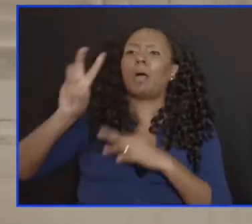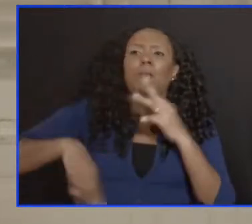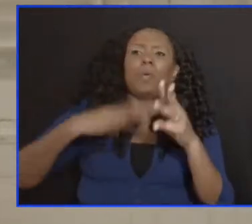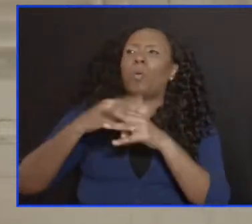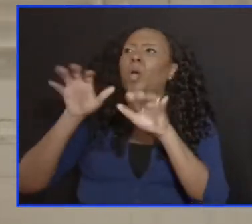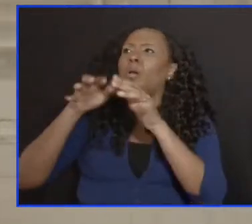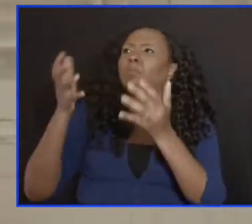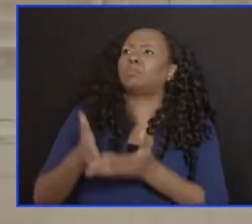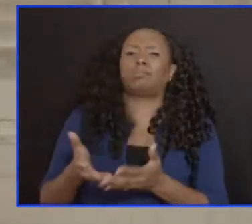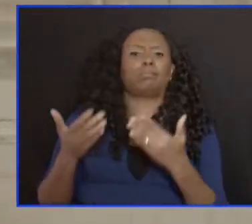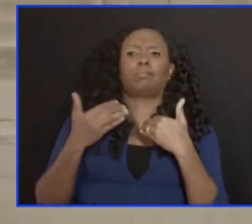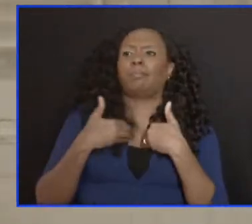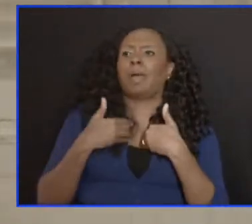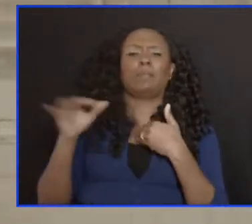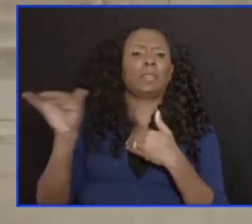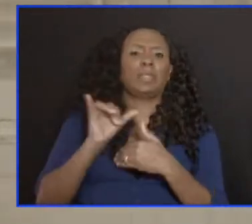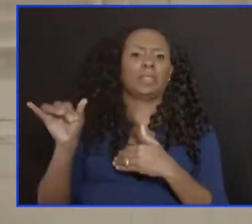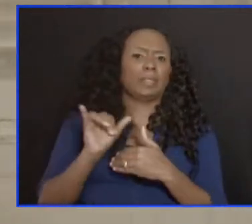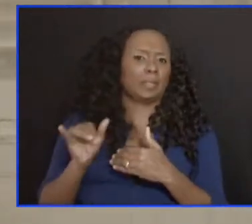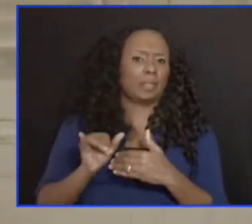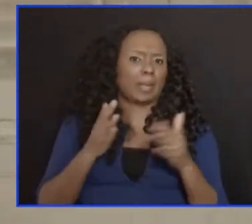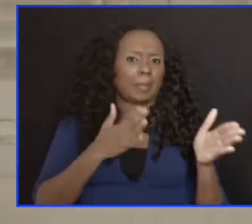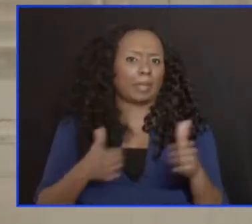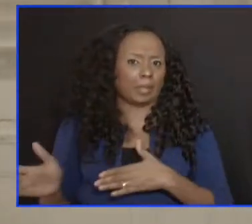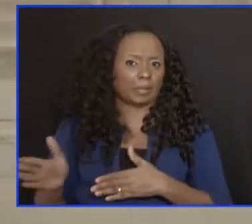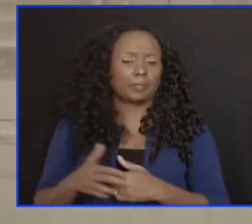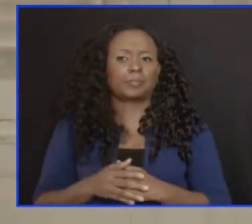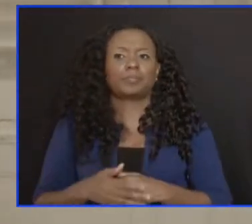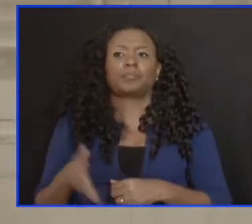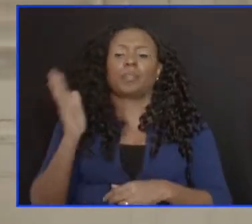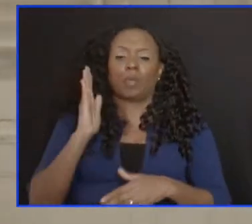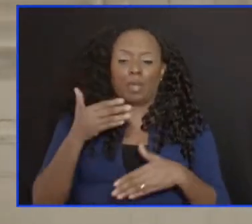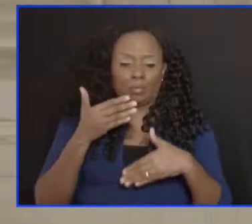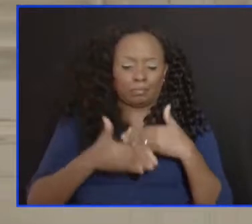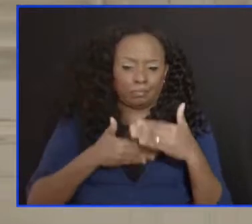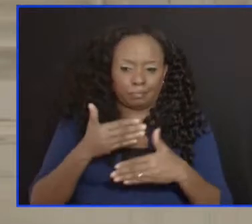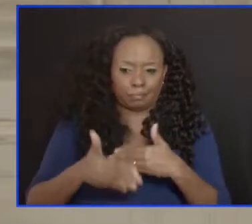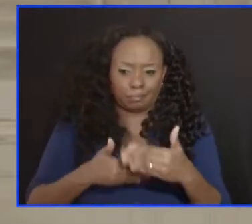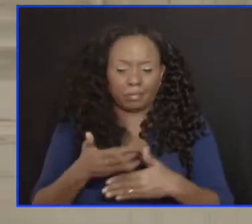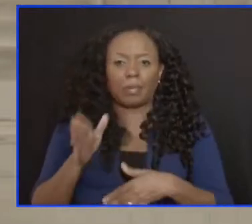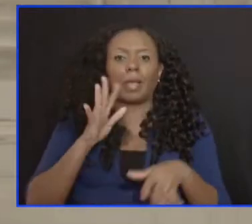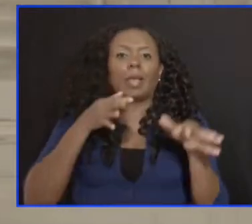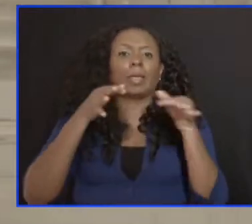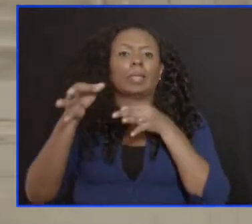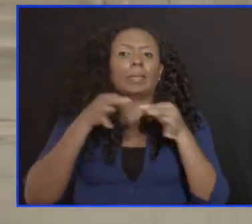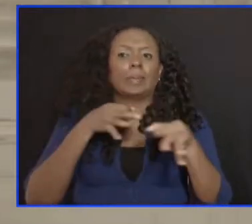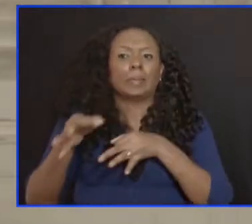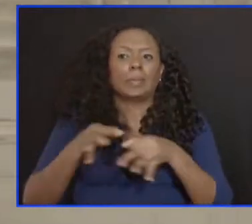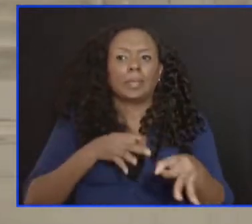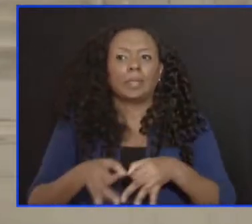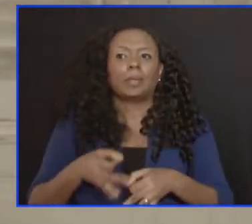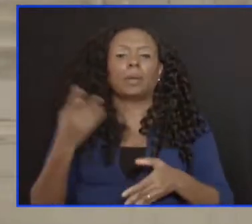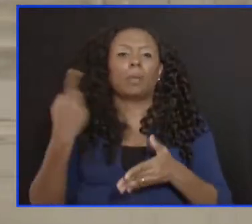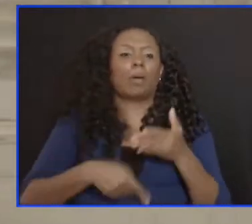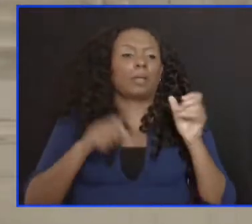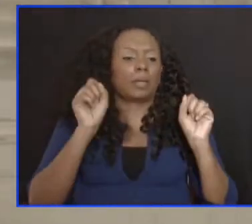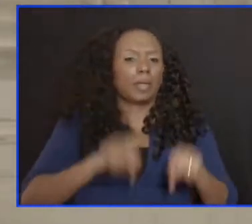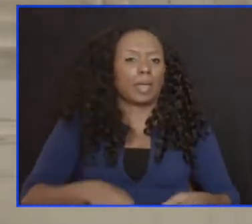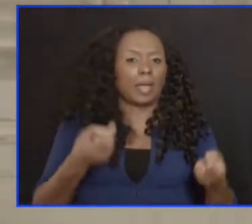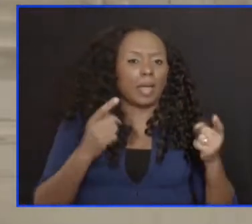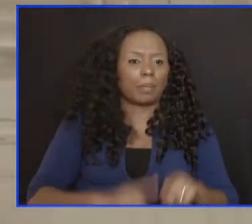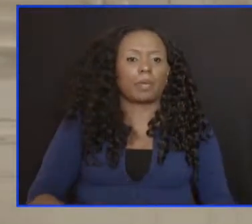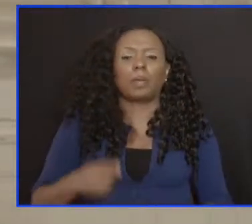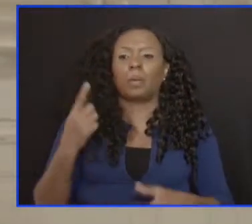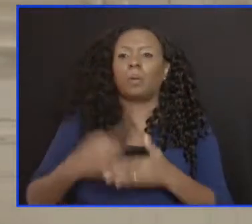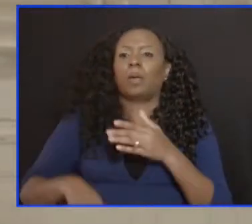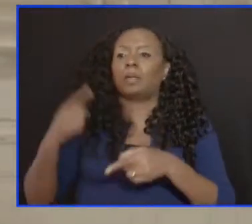infectious illness. So we'll walk them through the process. We'll explain to them what and what they cannot do. And this